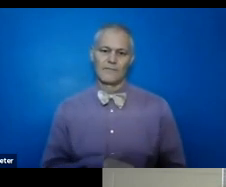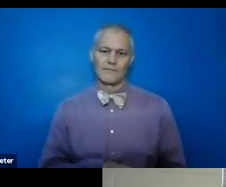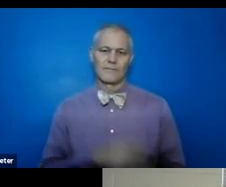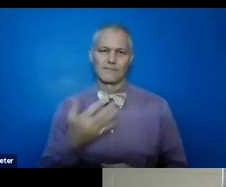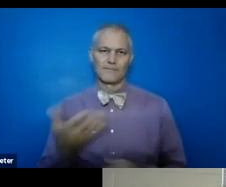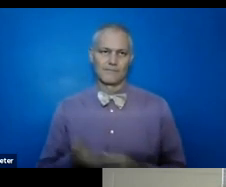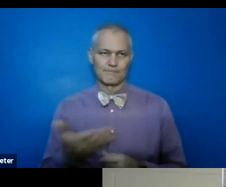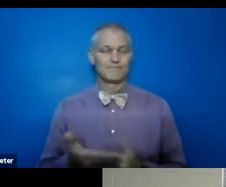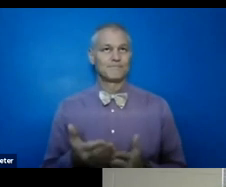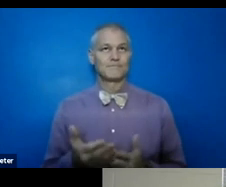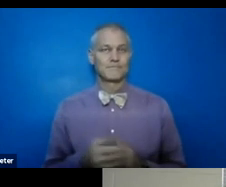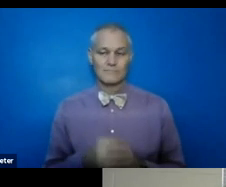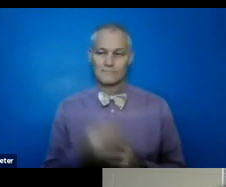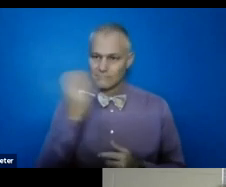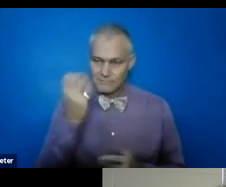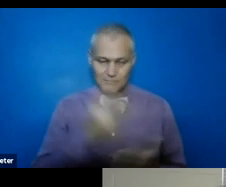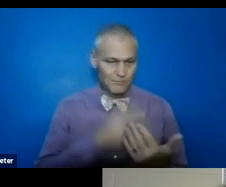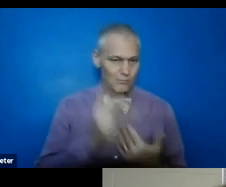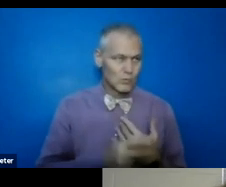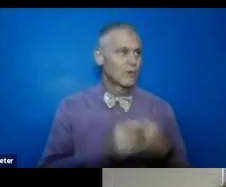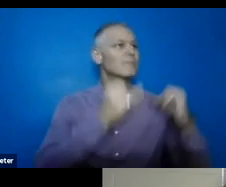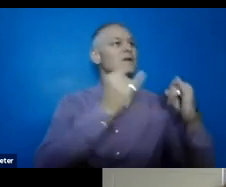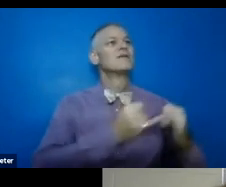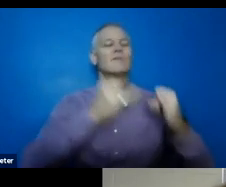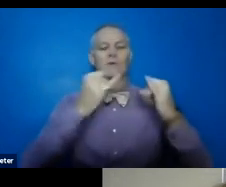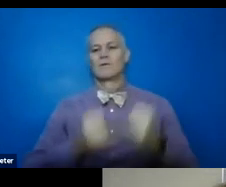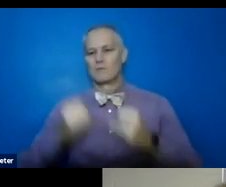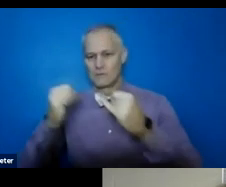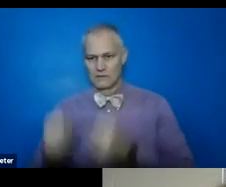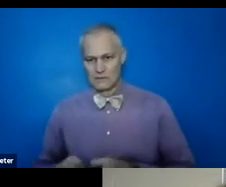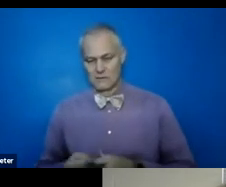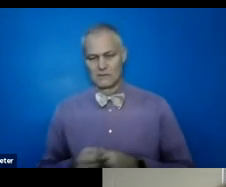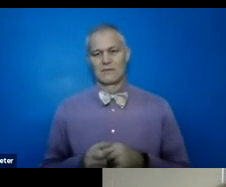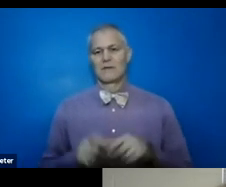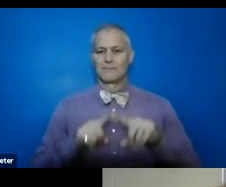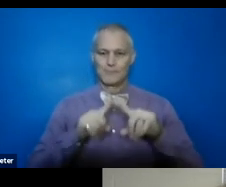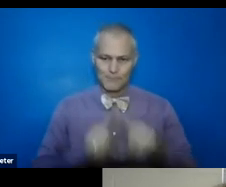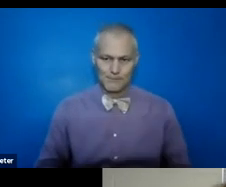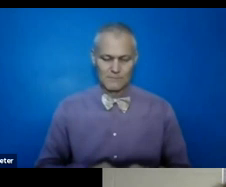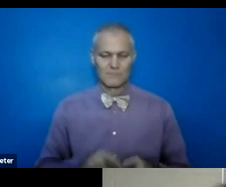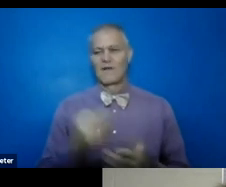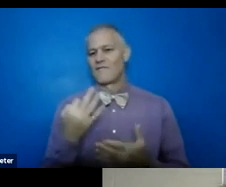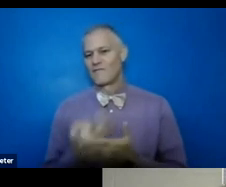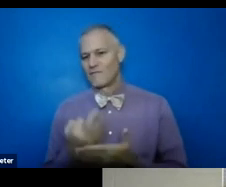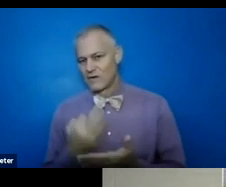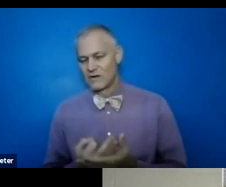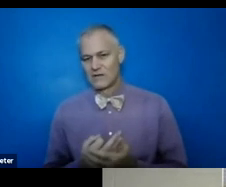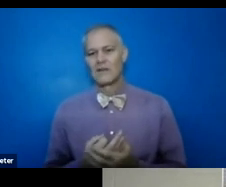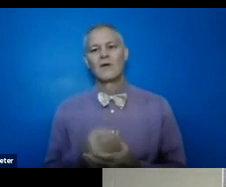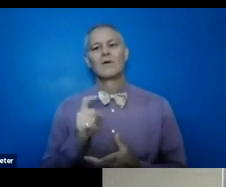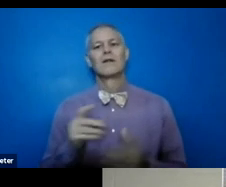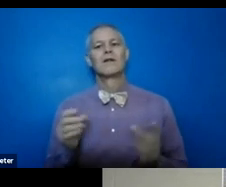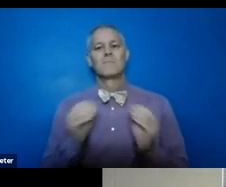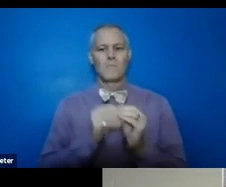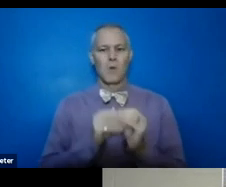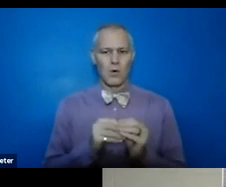these amazing programs, but they're individual programs and they're relying so heavily on funders. And what we need to see is quite a lot more